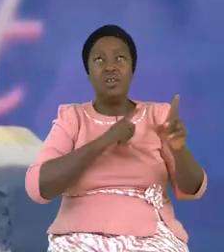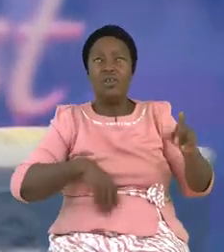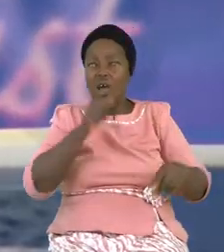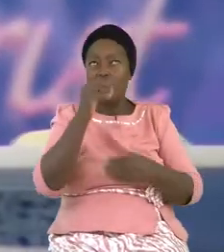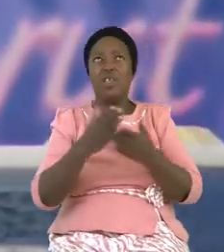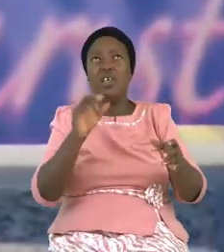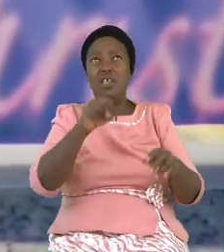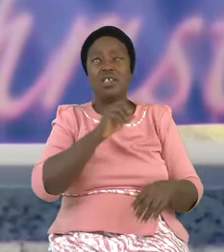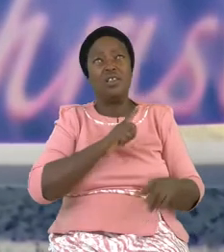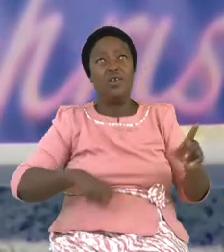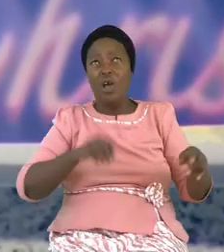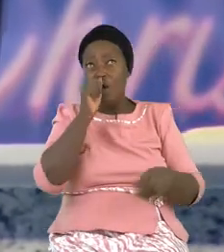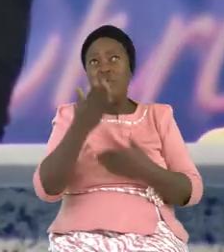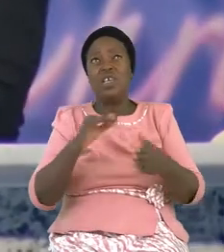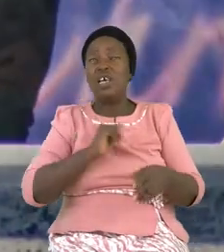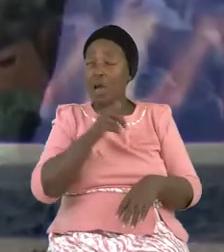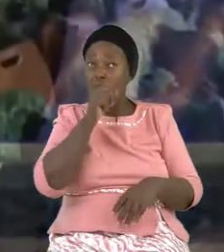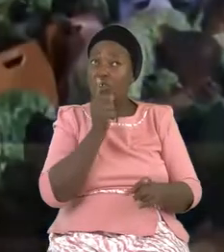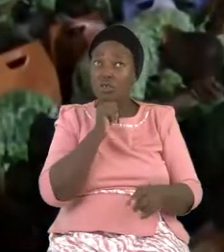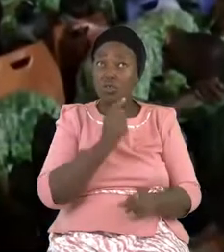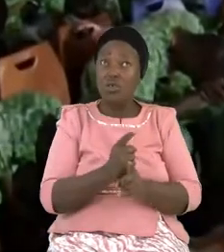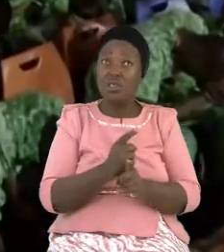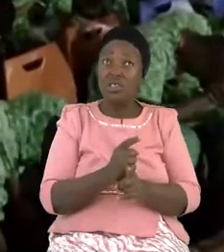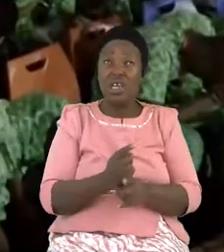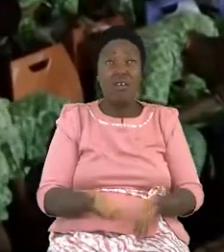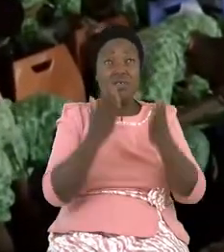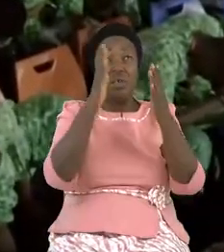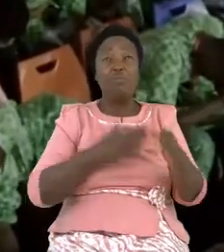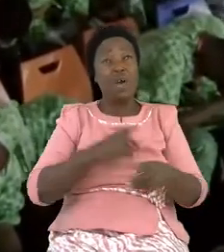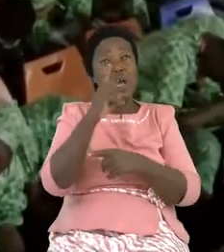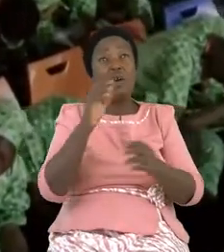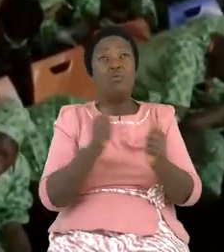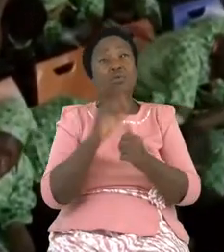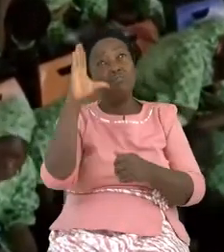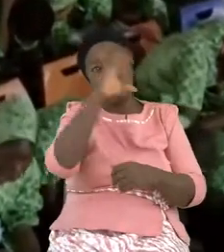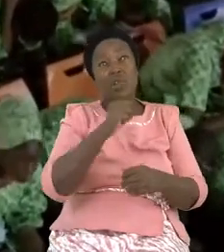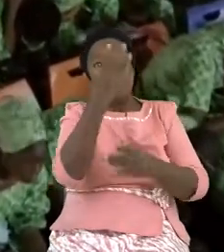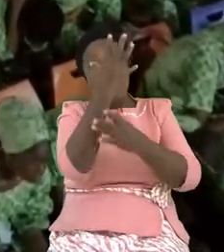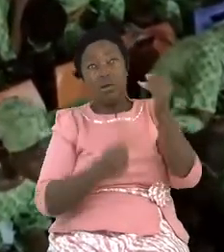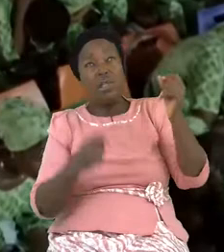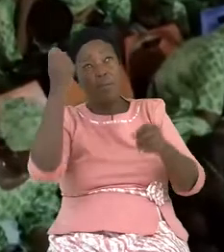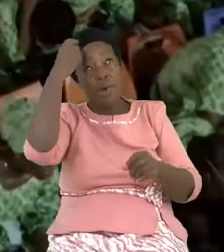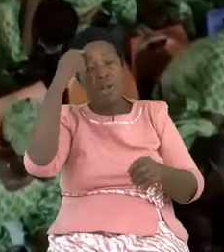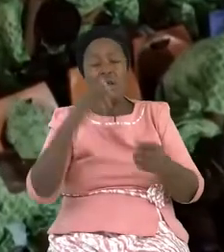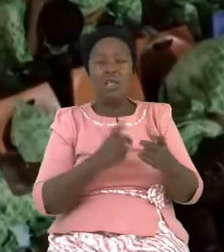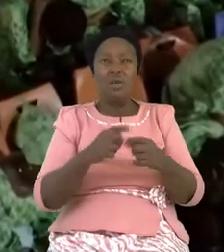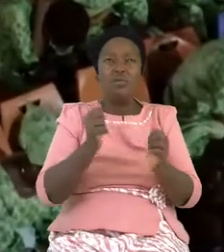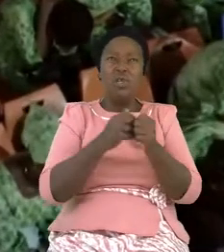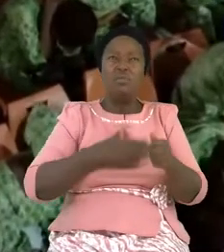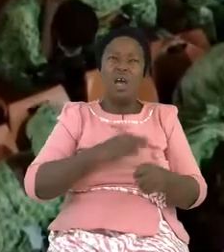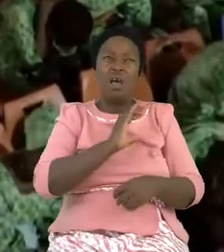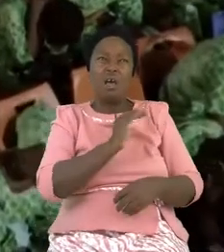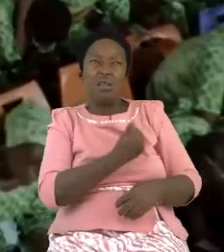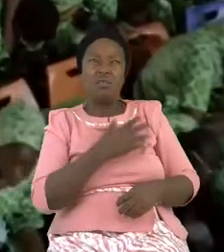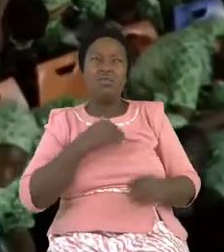here. And I'm not just raising my hand with absent-mindedness, with my heart, with my soul, with my mind,